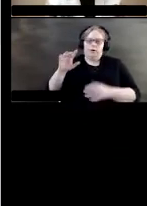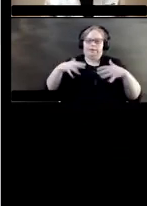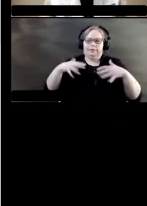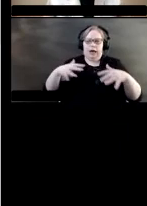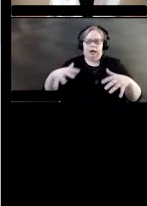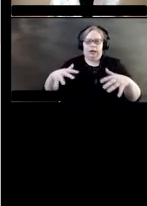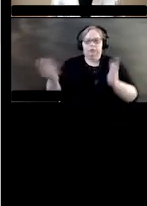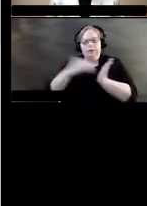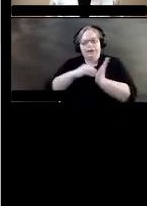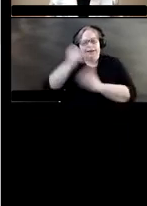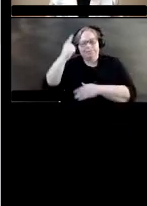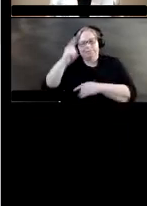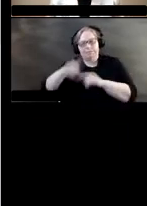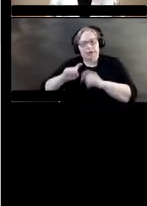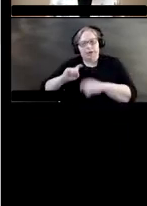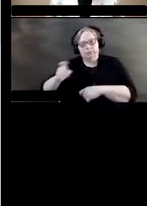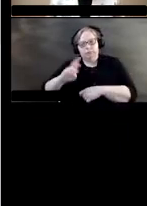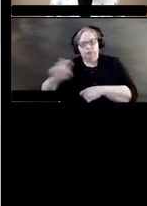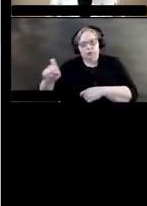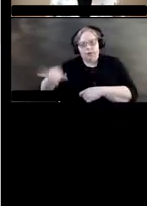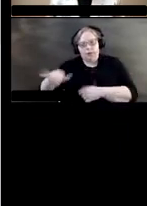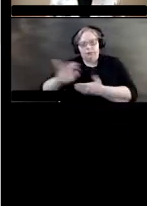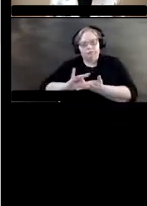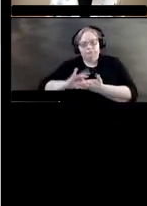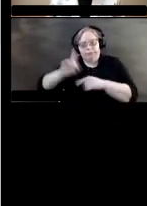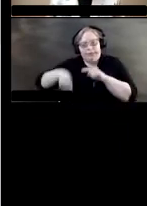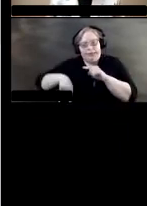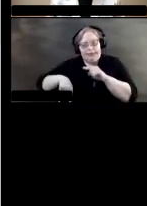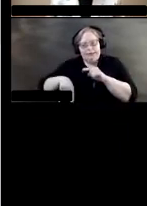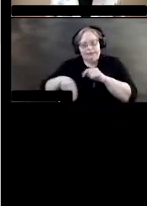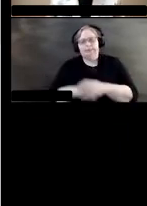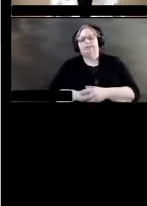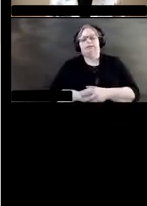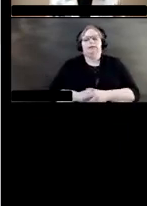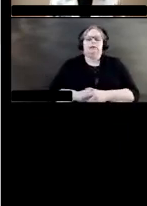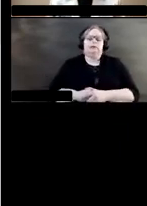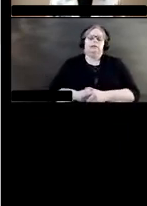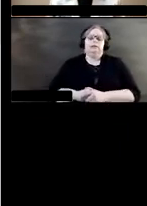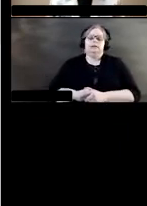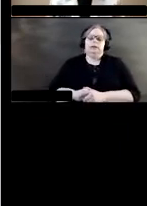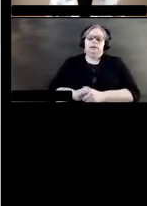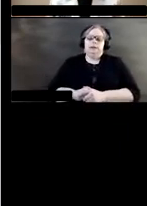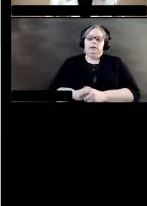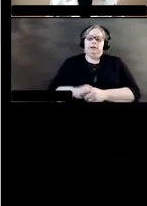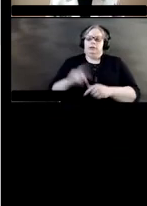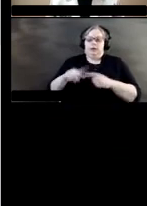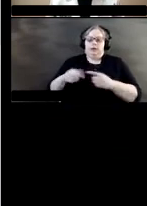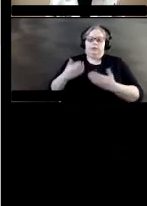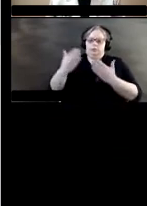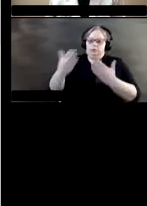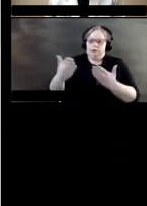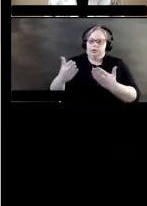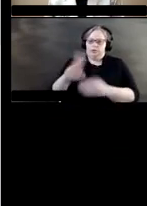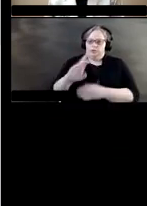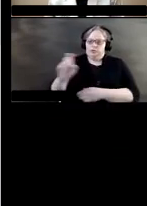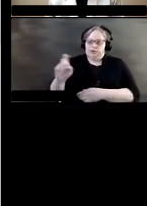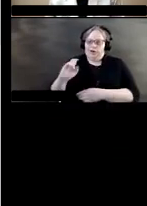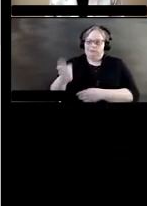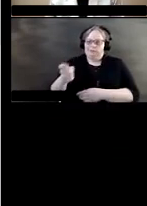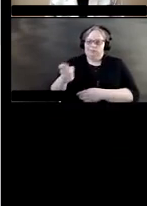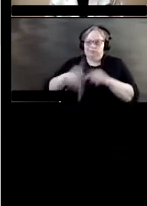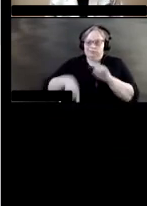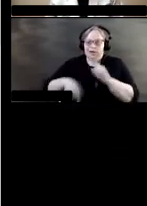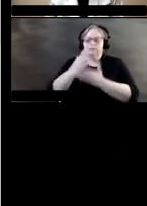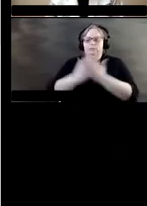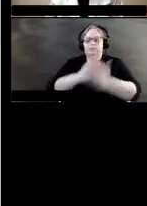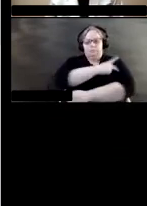prescribe that. That's not something that we can, you know, necessarily suggest or prescribe. I've had patients that